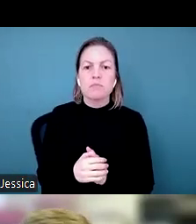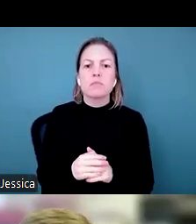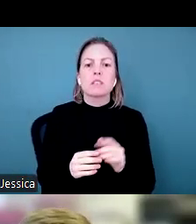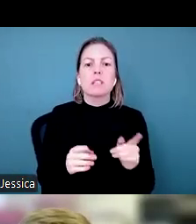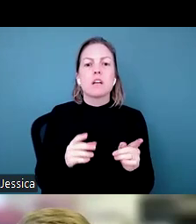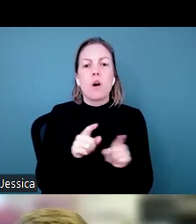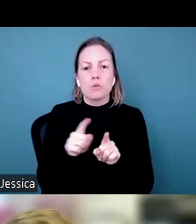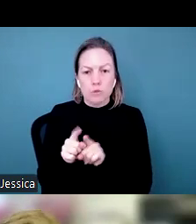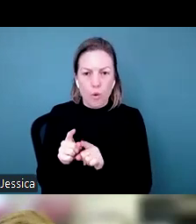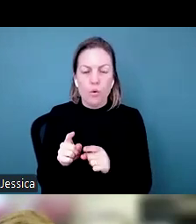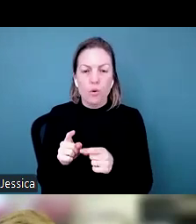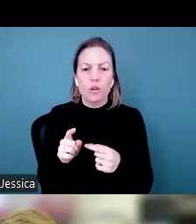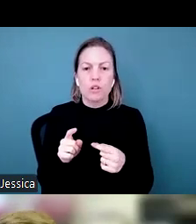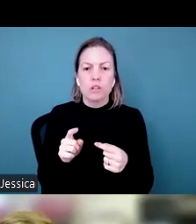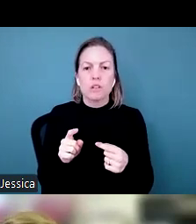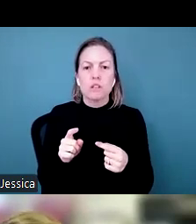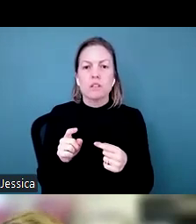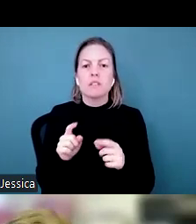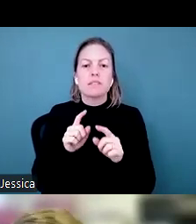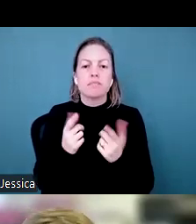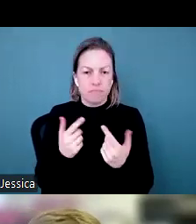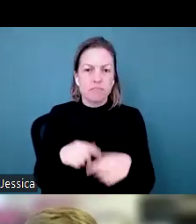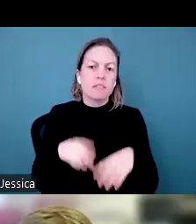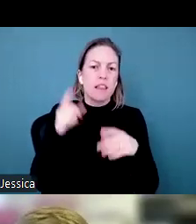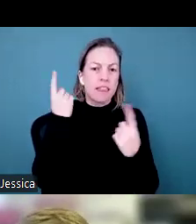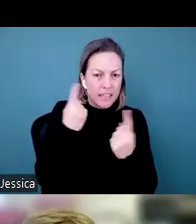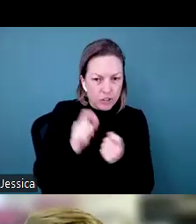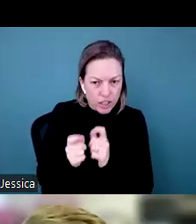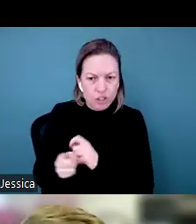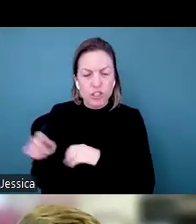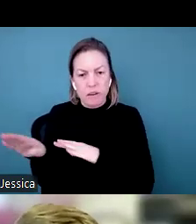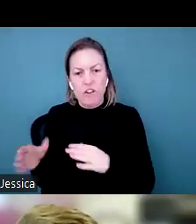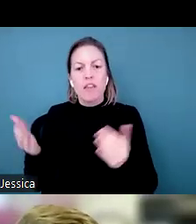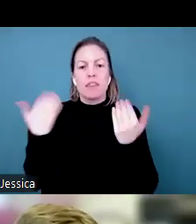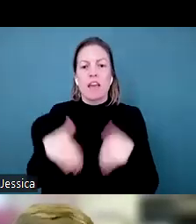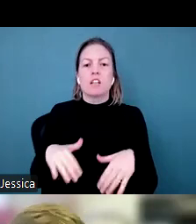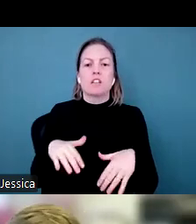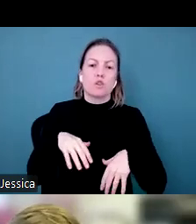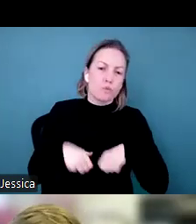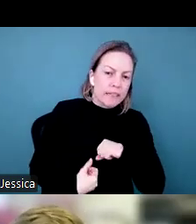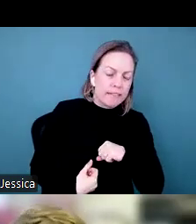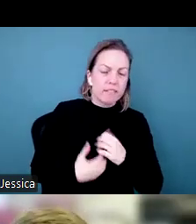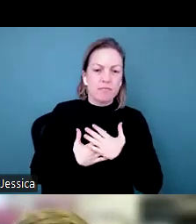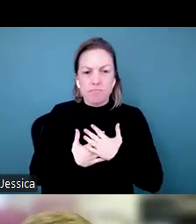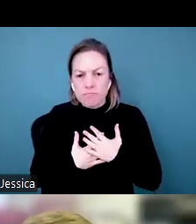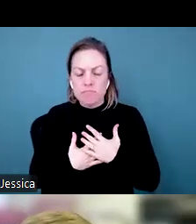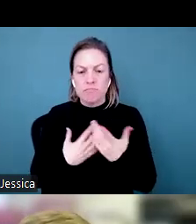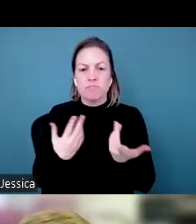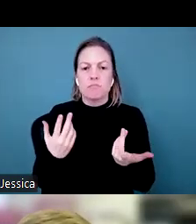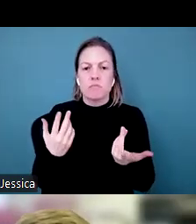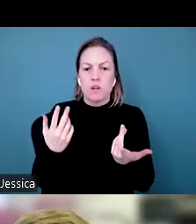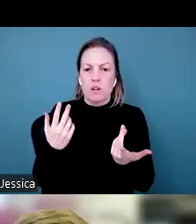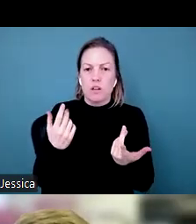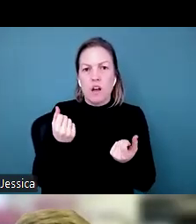specific changes in behavior and specific changes in thinking. And then the last section there is grief and loss to try to orient caregivers to understand